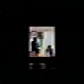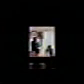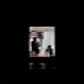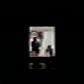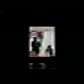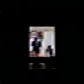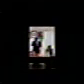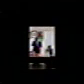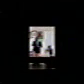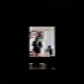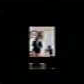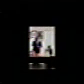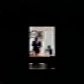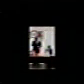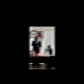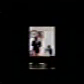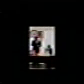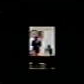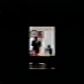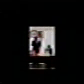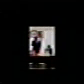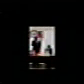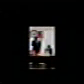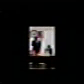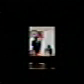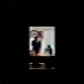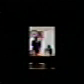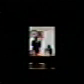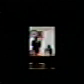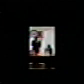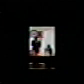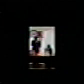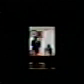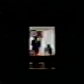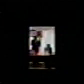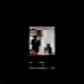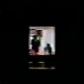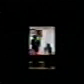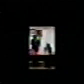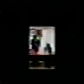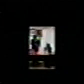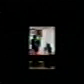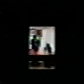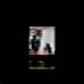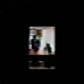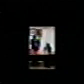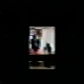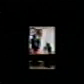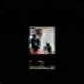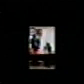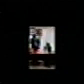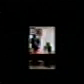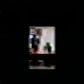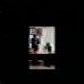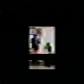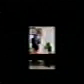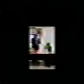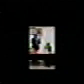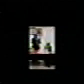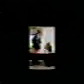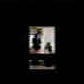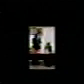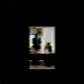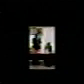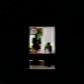ability. Luke chapter 9, we're looking at verse 1. In Luke chapter 9, reading from verse